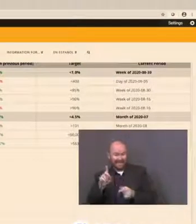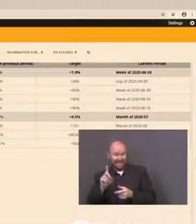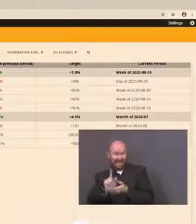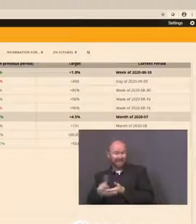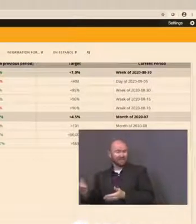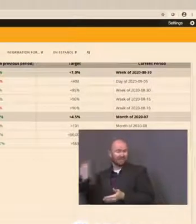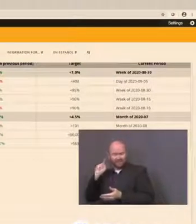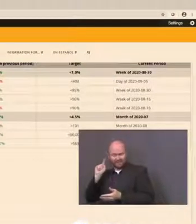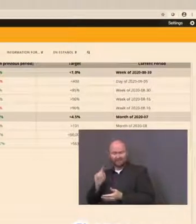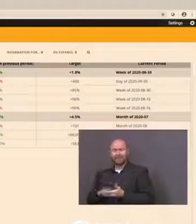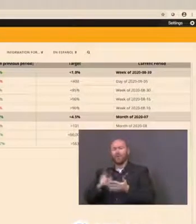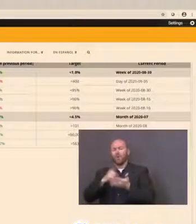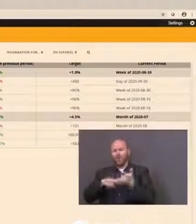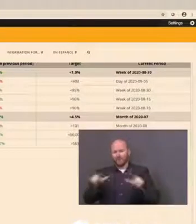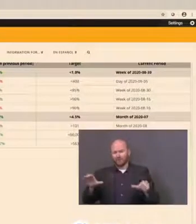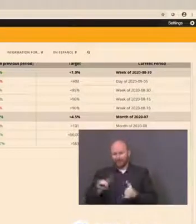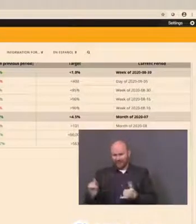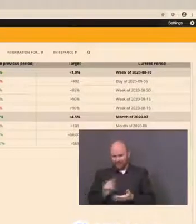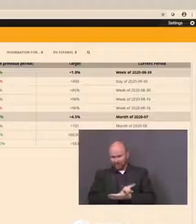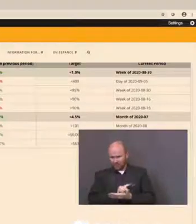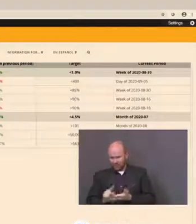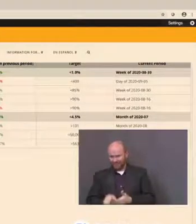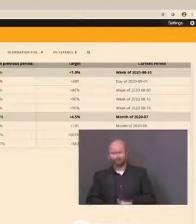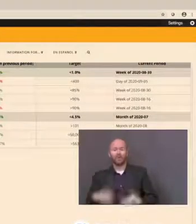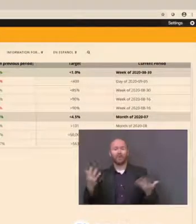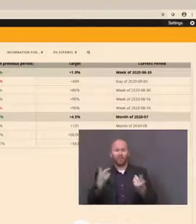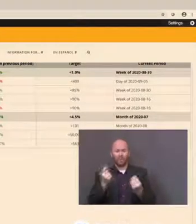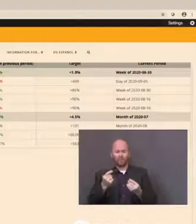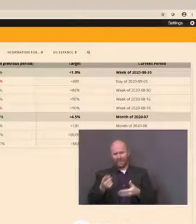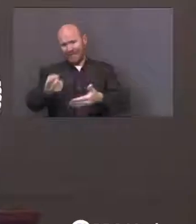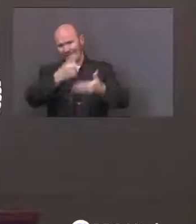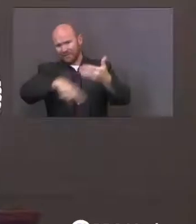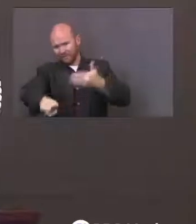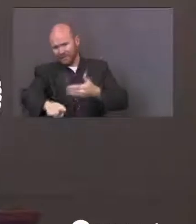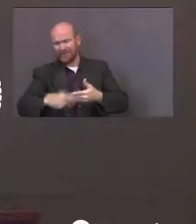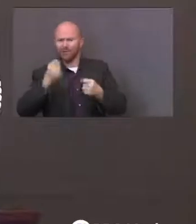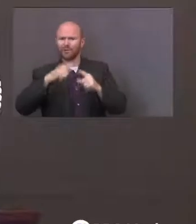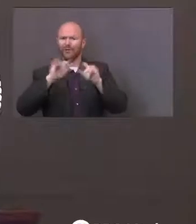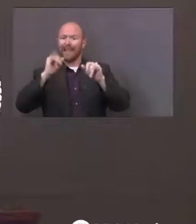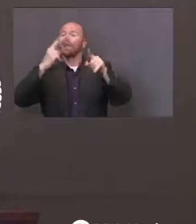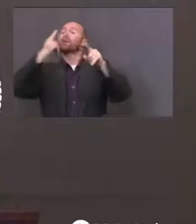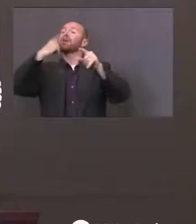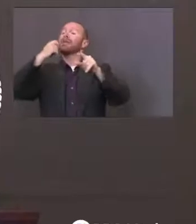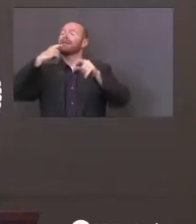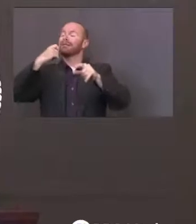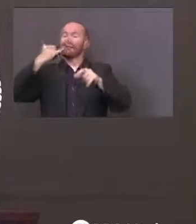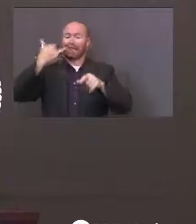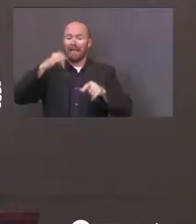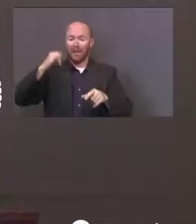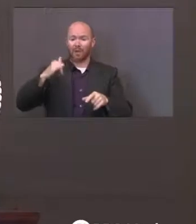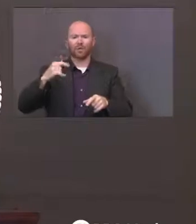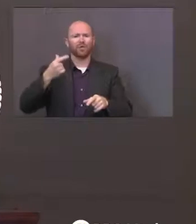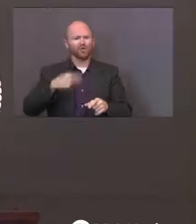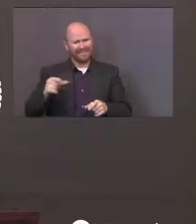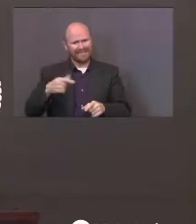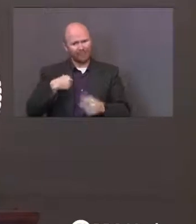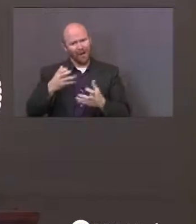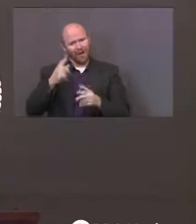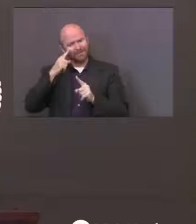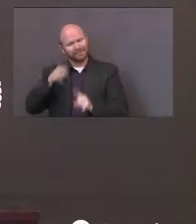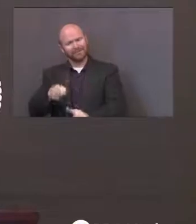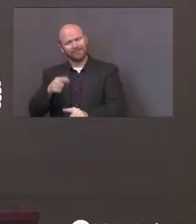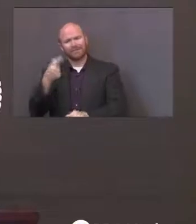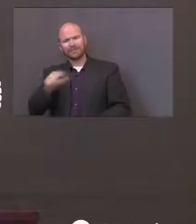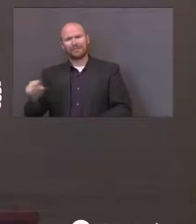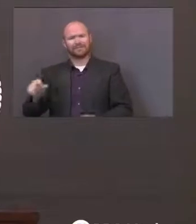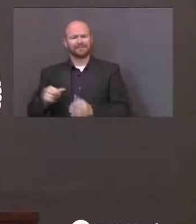help move that scoreboard from red to green, making sure we're headed in the right direction, and what they're going to do